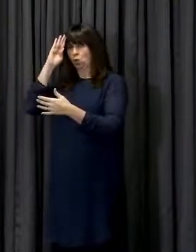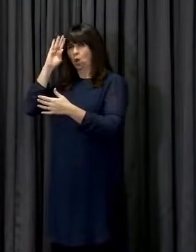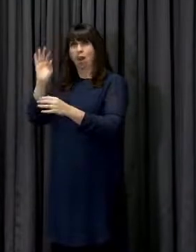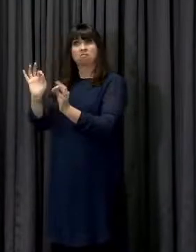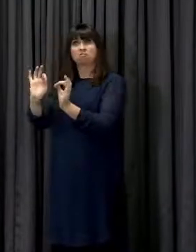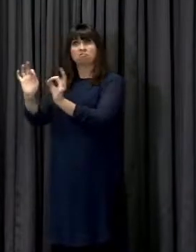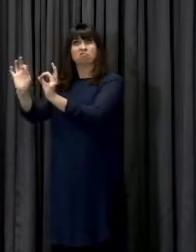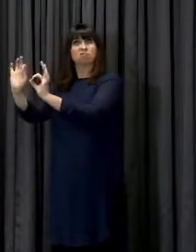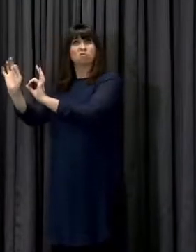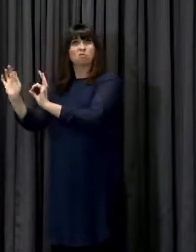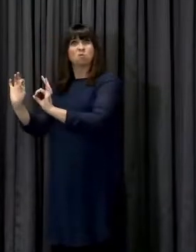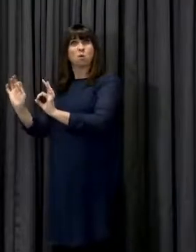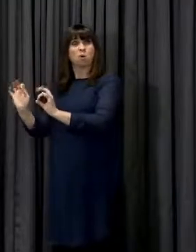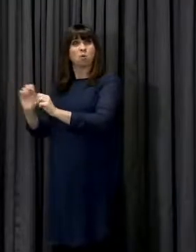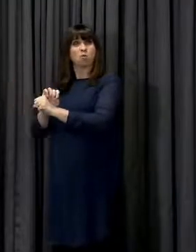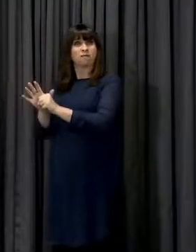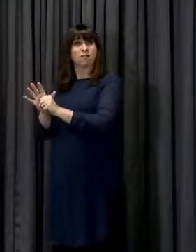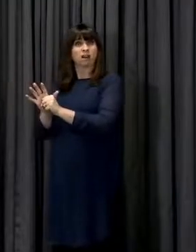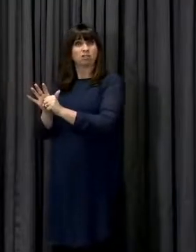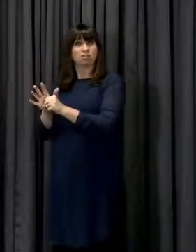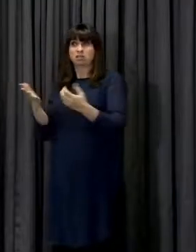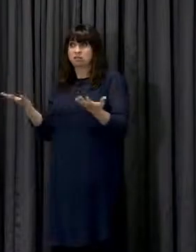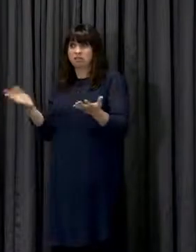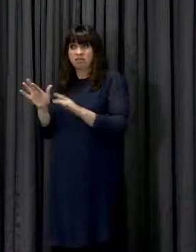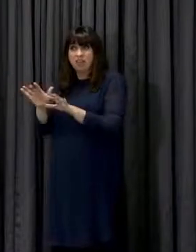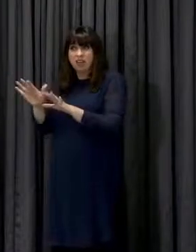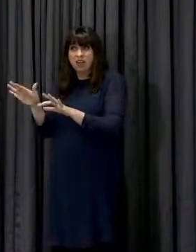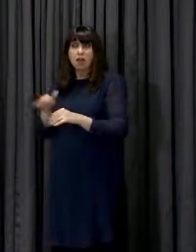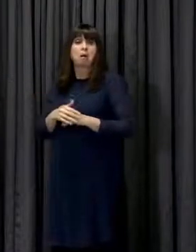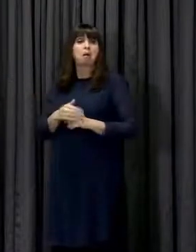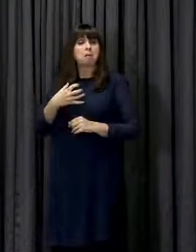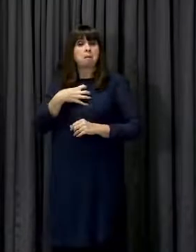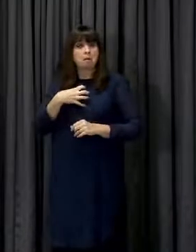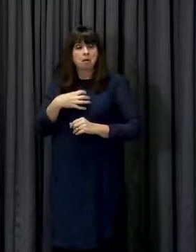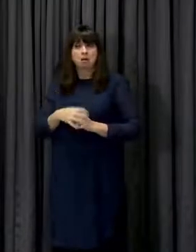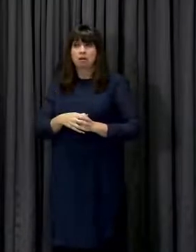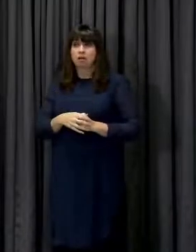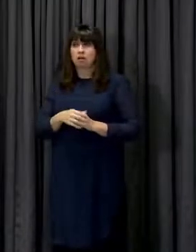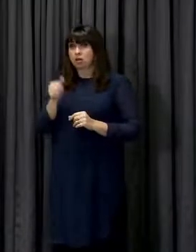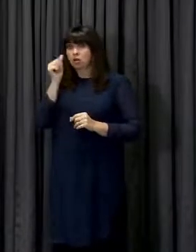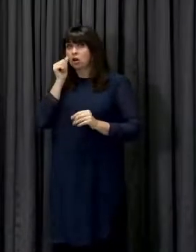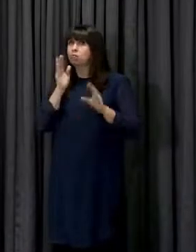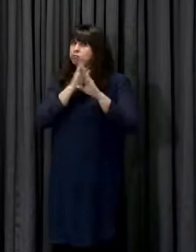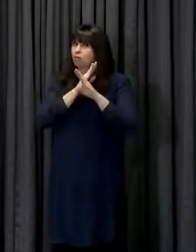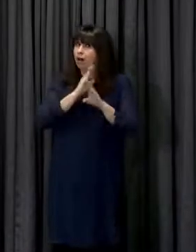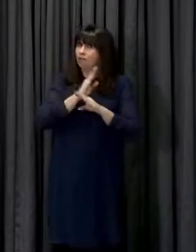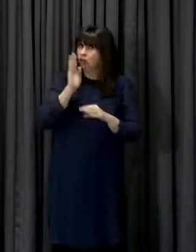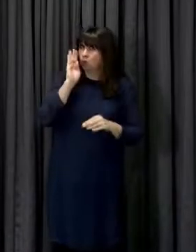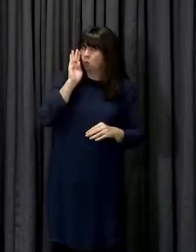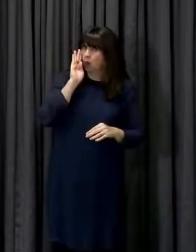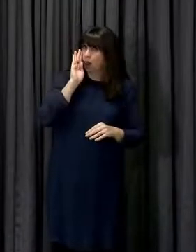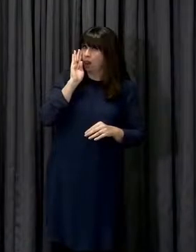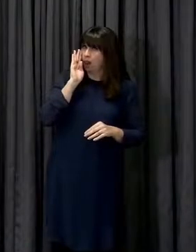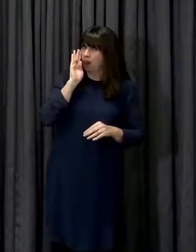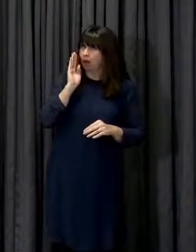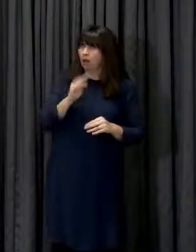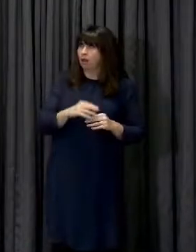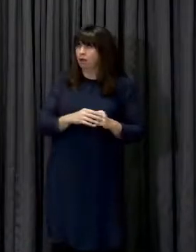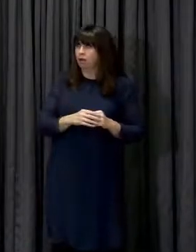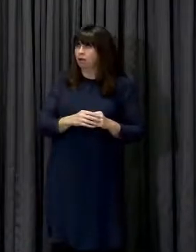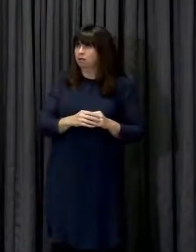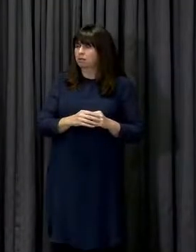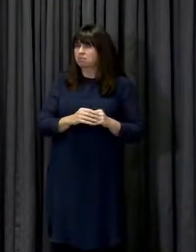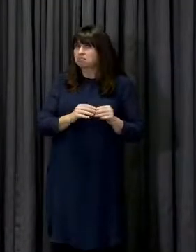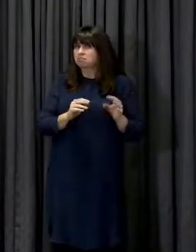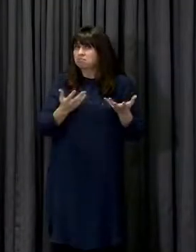outbreaks. We also know from the evidence available to us that primary schools in particular, there isn't a significant public